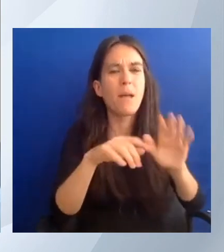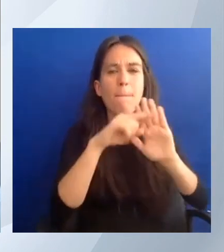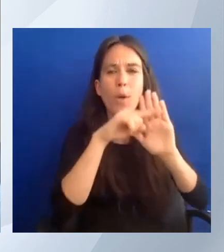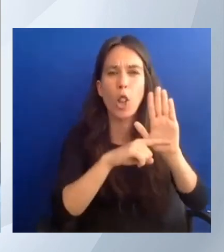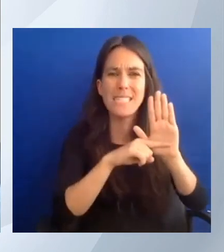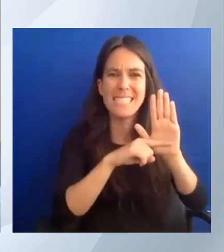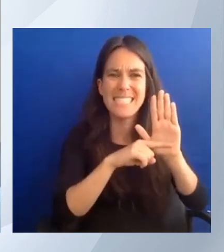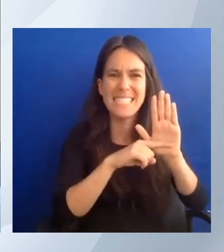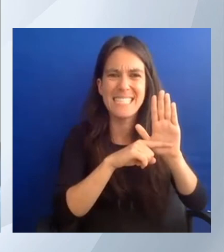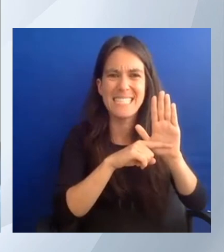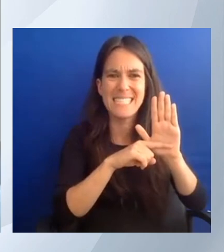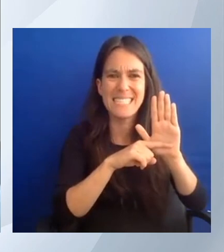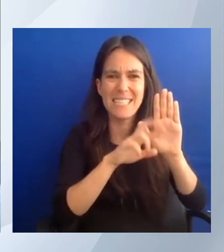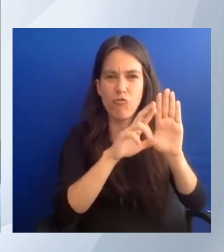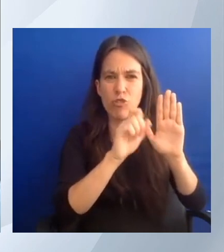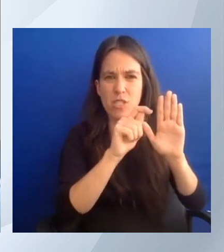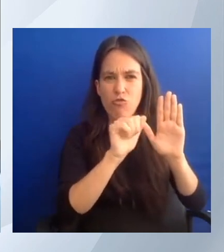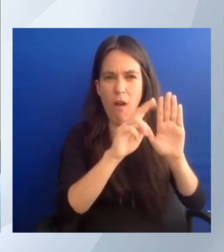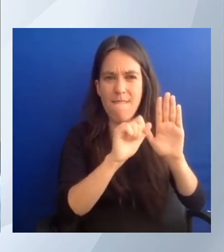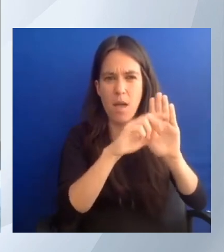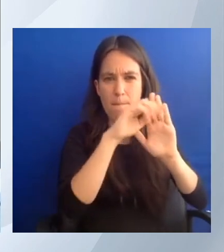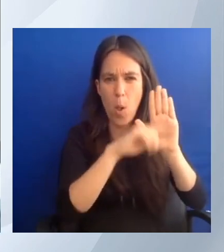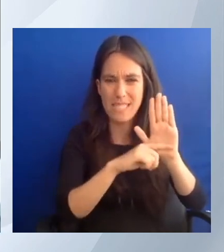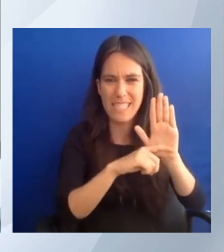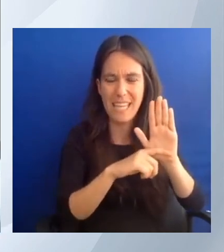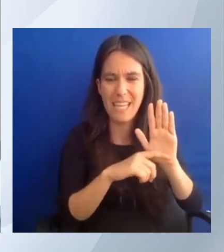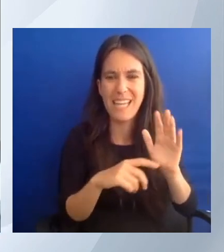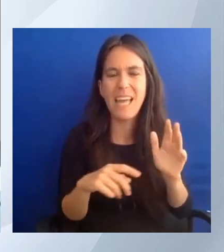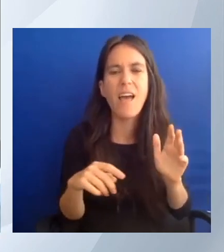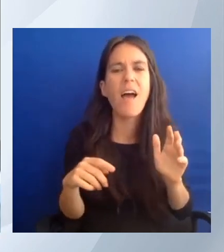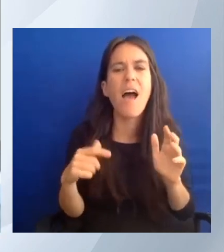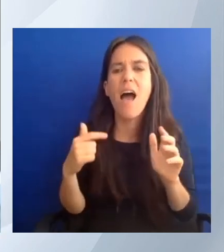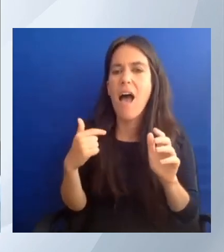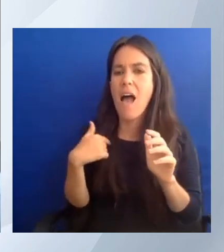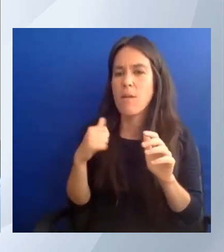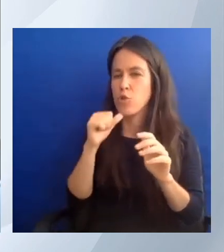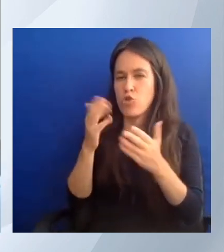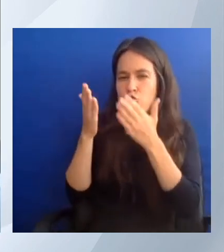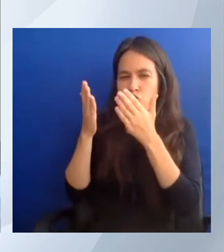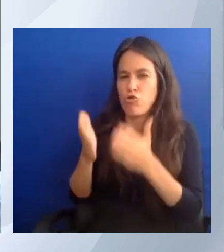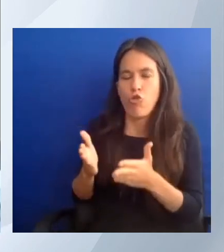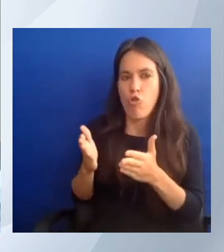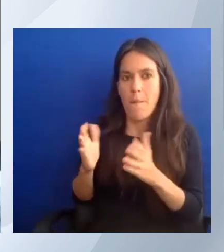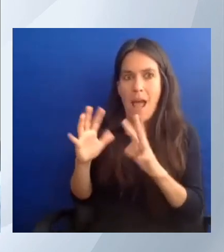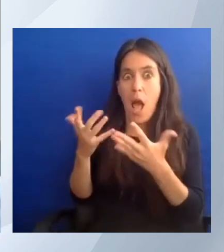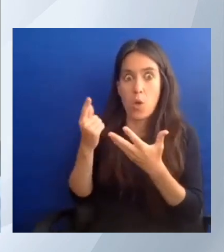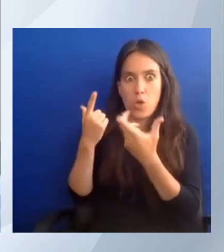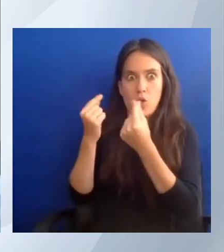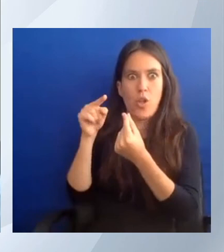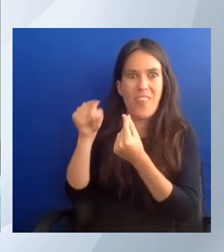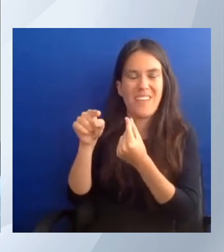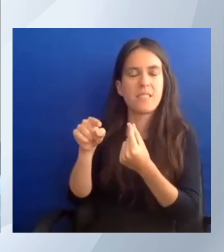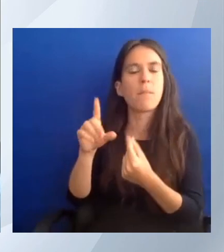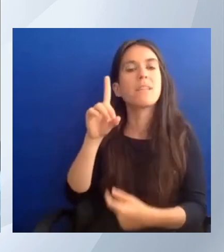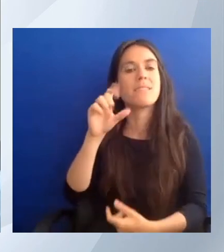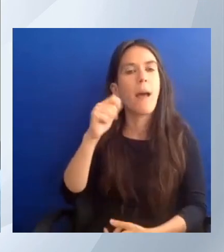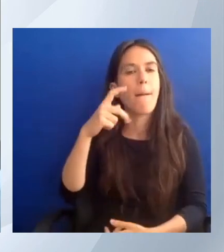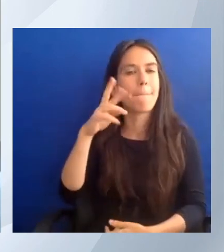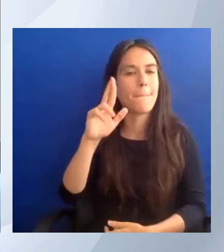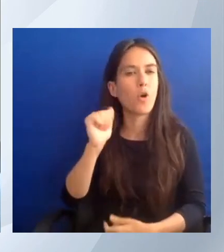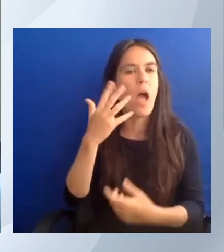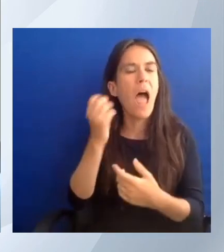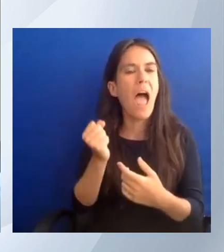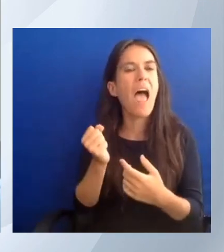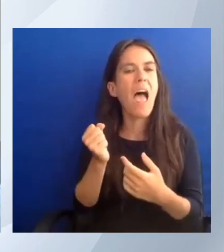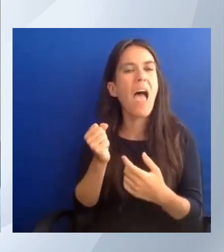Yes. So there is a way. I'm not so sure about how exactly you do that, but Dapr does at least few